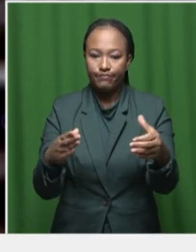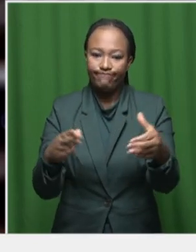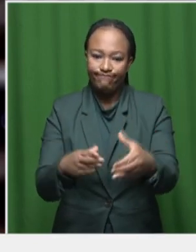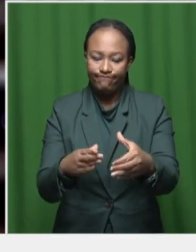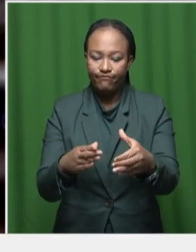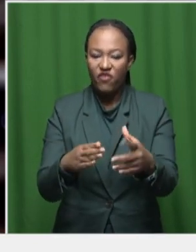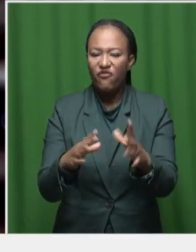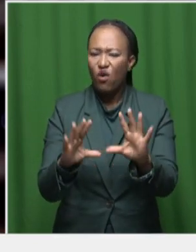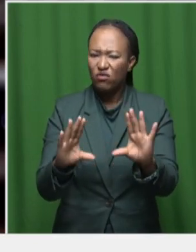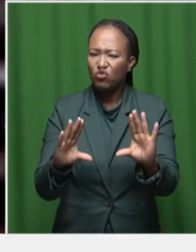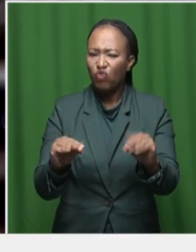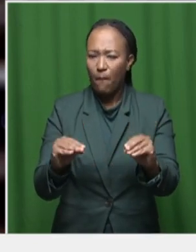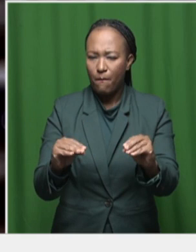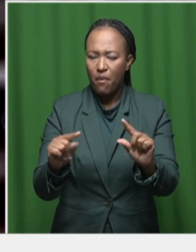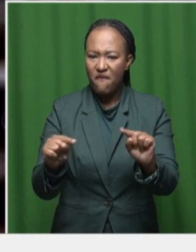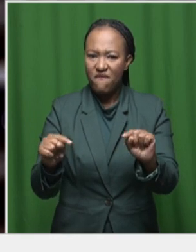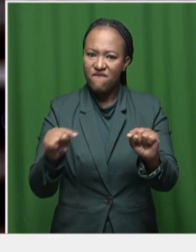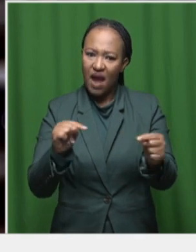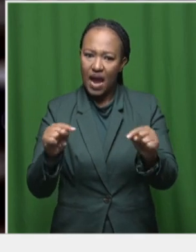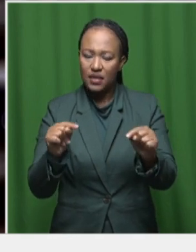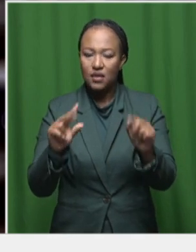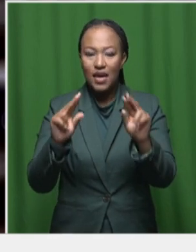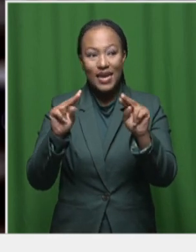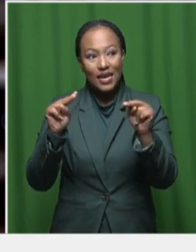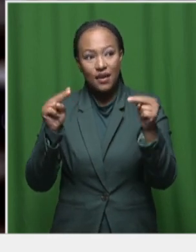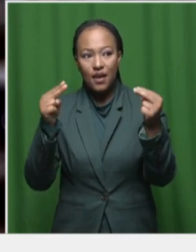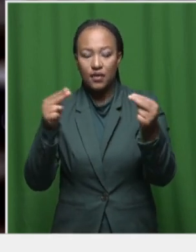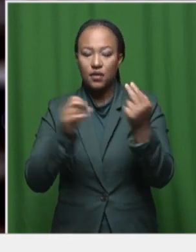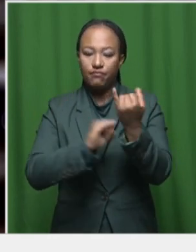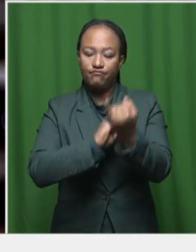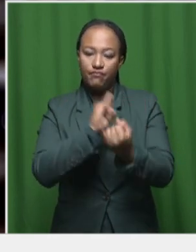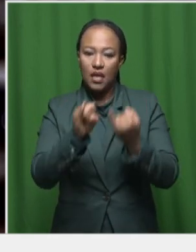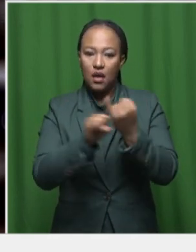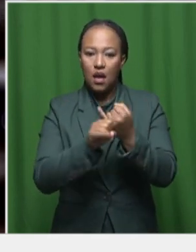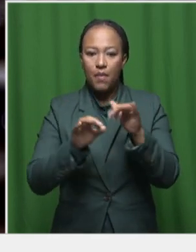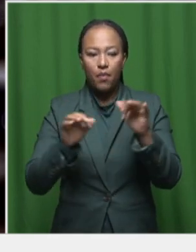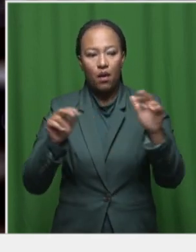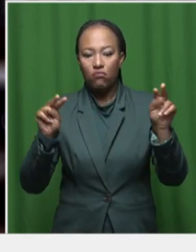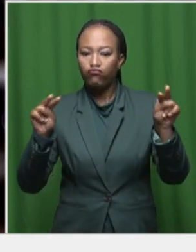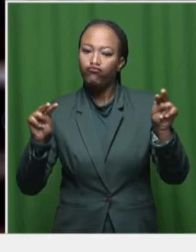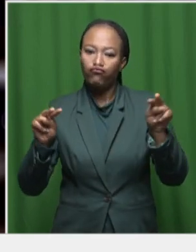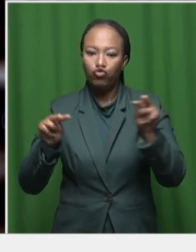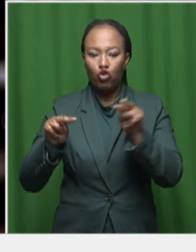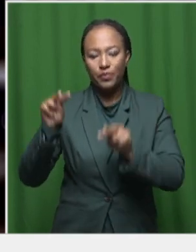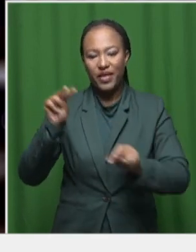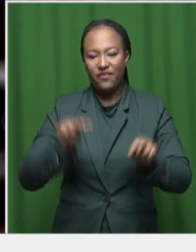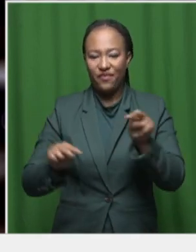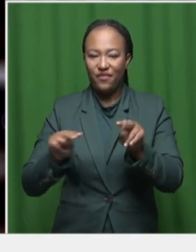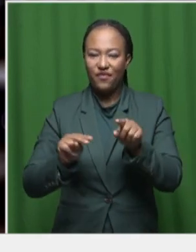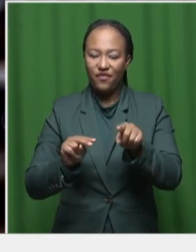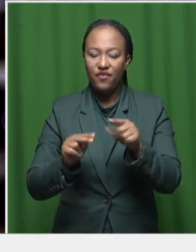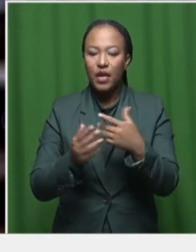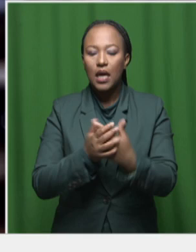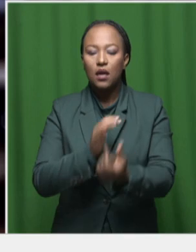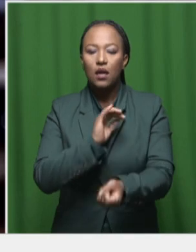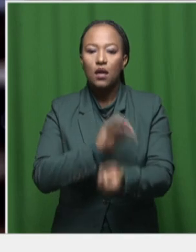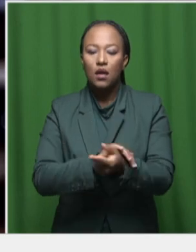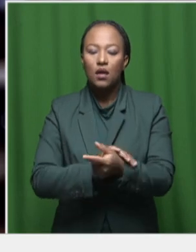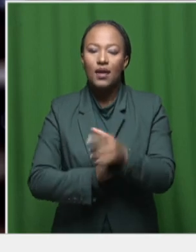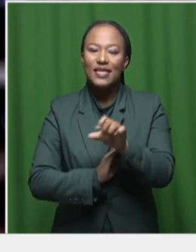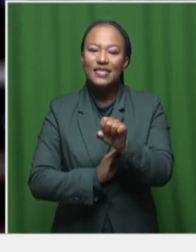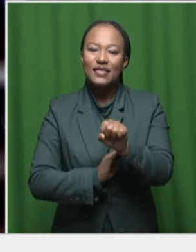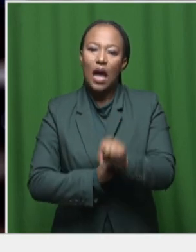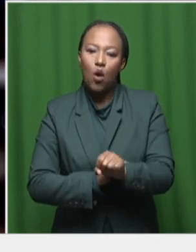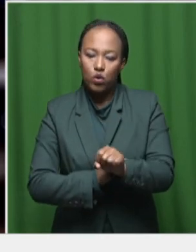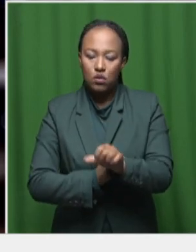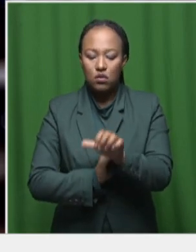permanent ceasefire that could be monitored by national and international observers. Those talks could potentially happen in Saudi Arabia, but